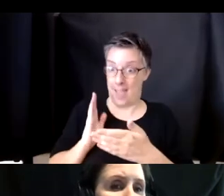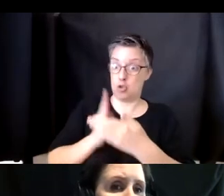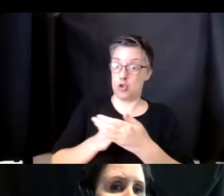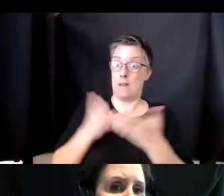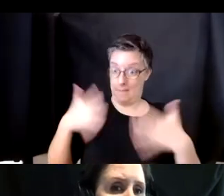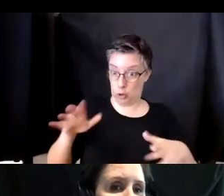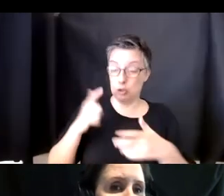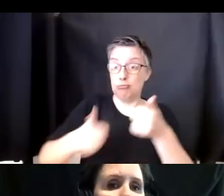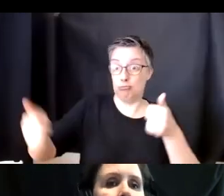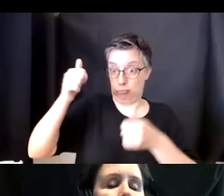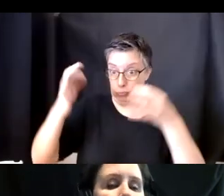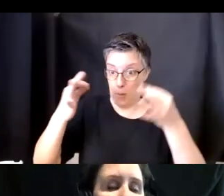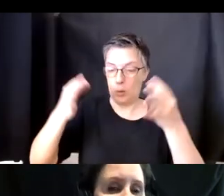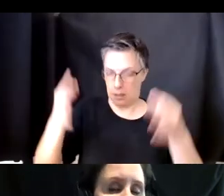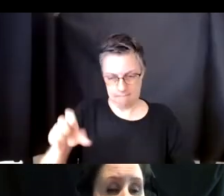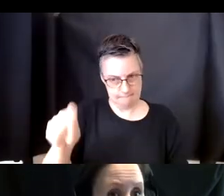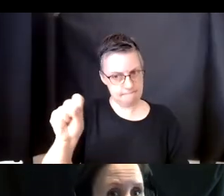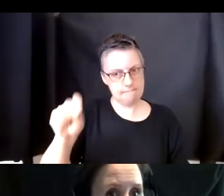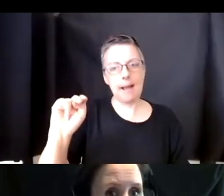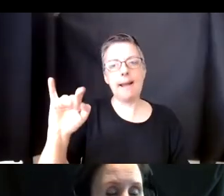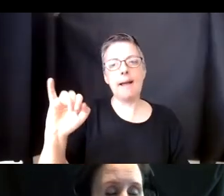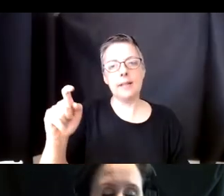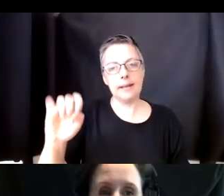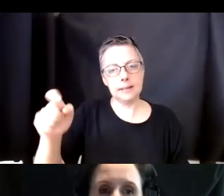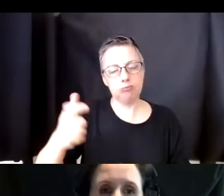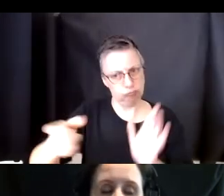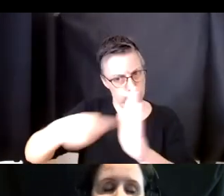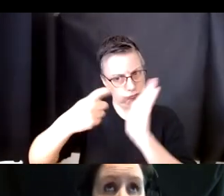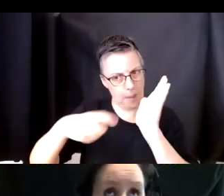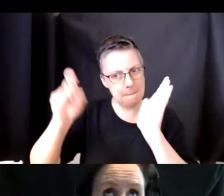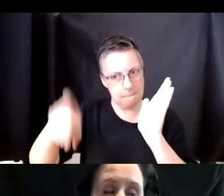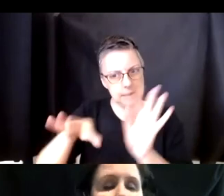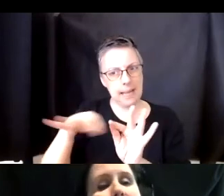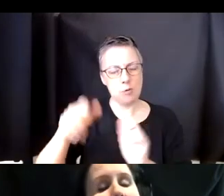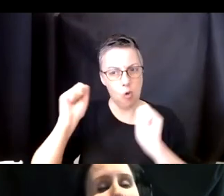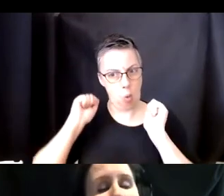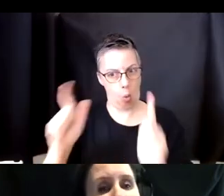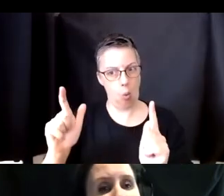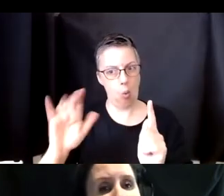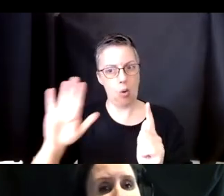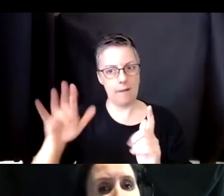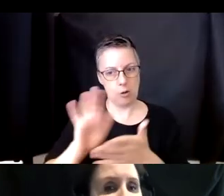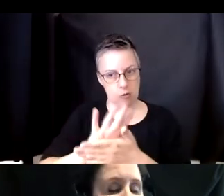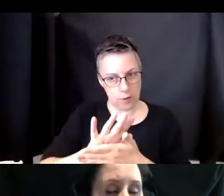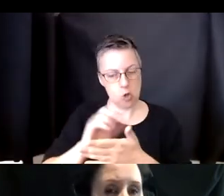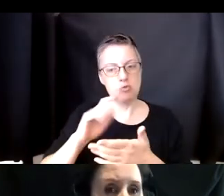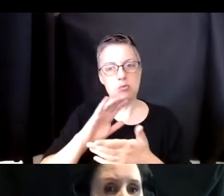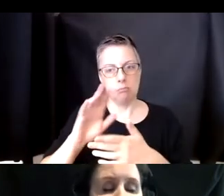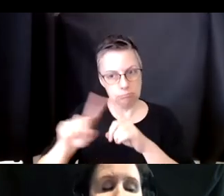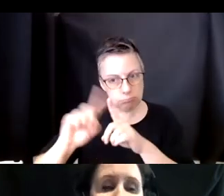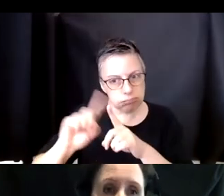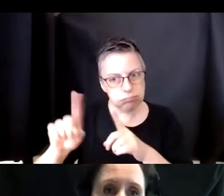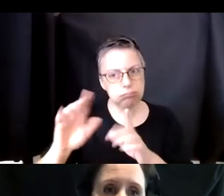Supreme Court decided that Netflix had to caption all of their videos and formats and